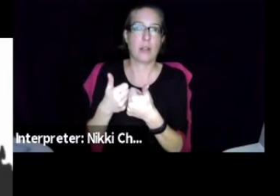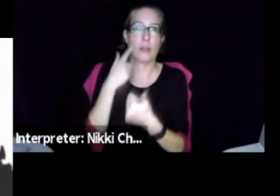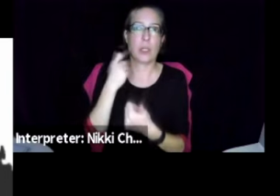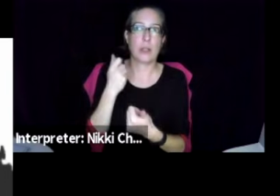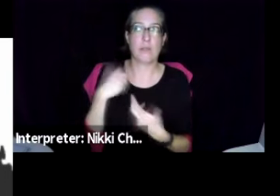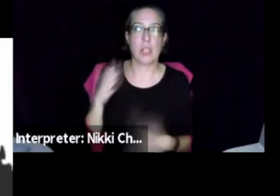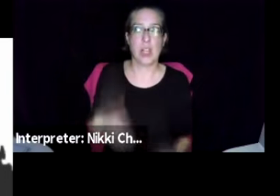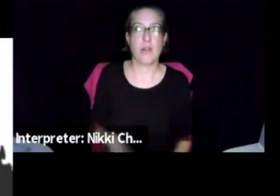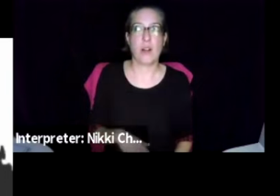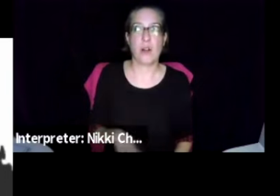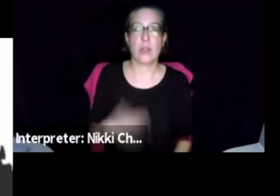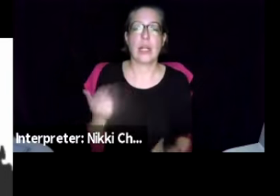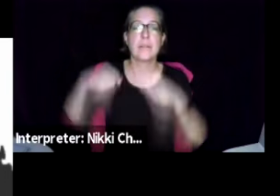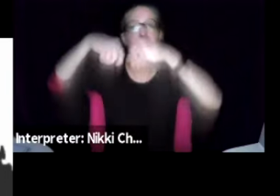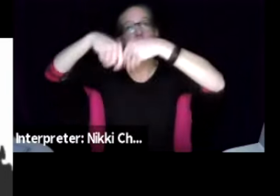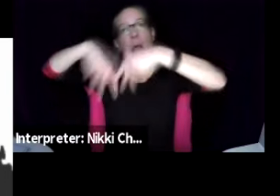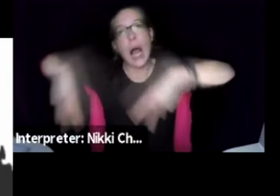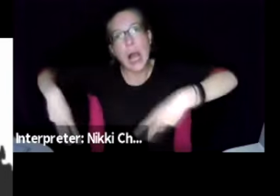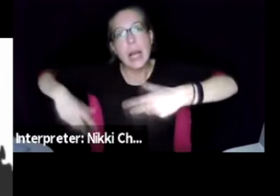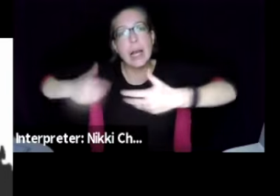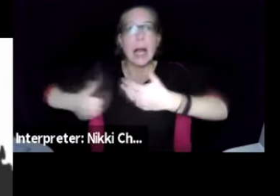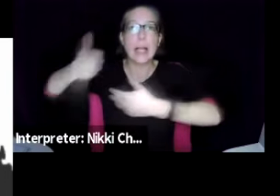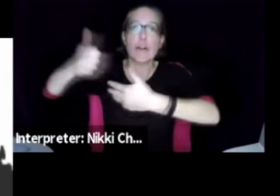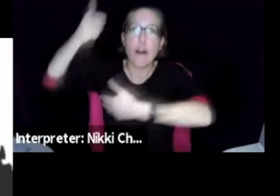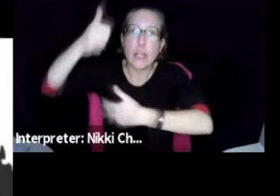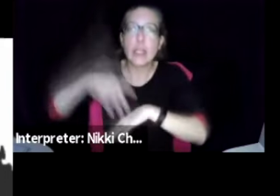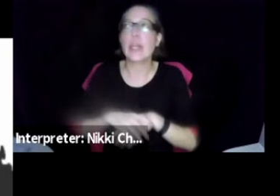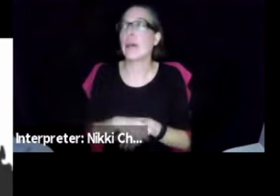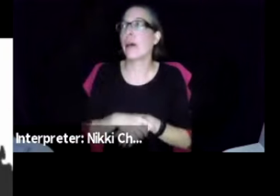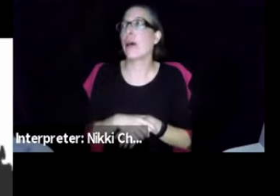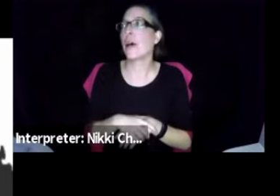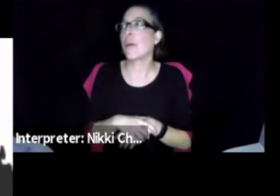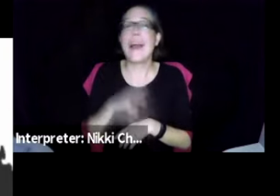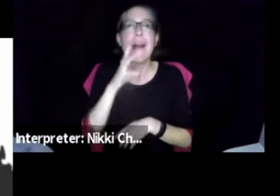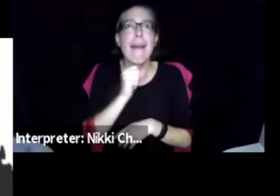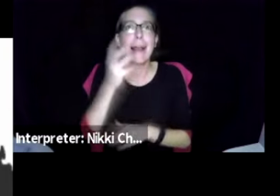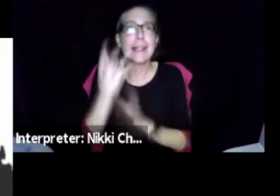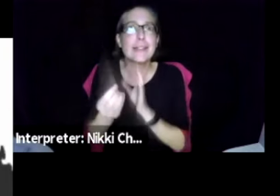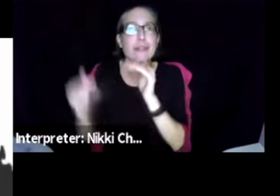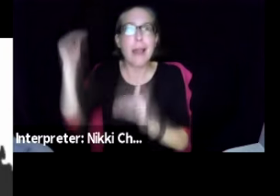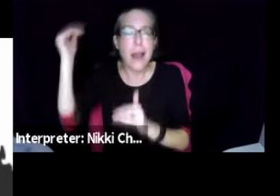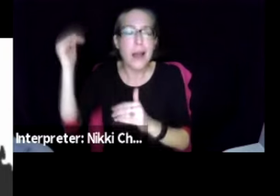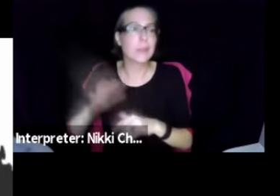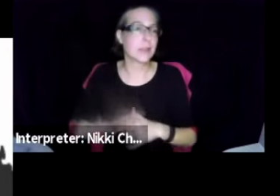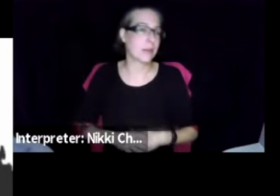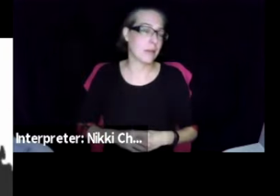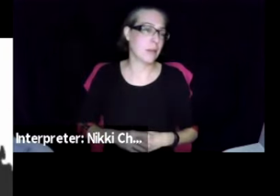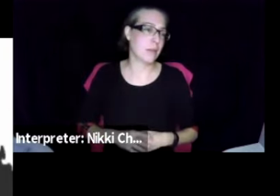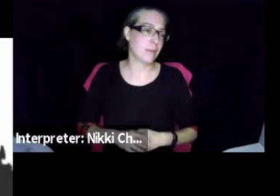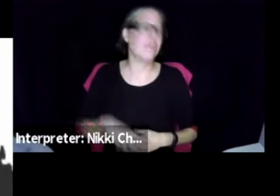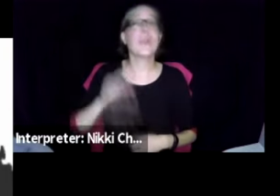like hierarchy and like age gaps and things like that. And so when you're faced